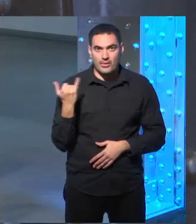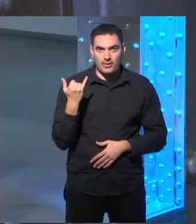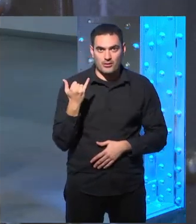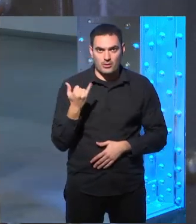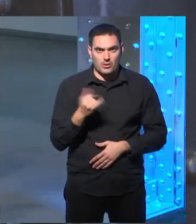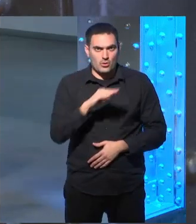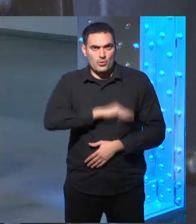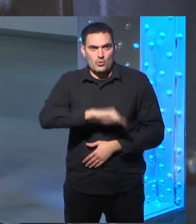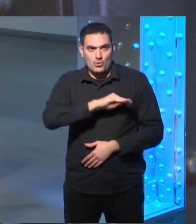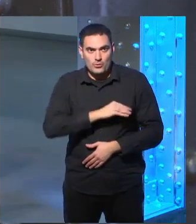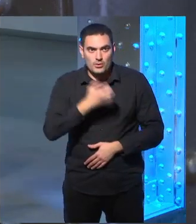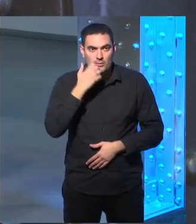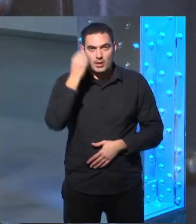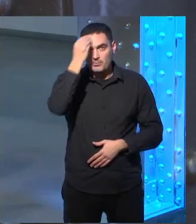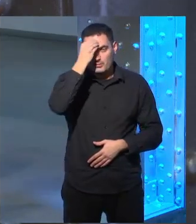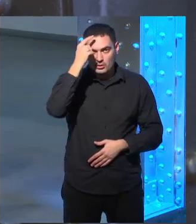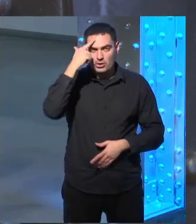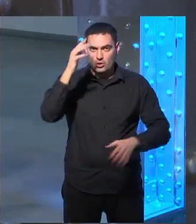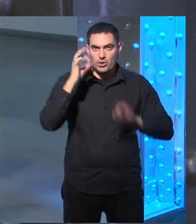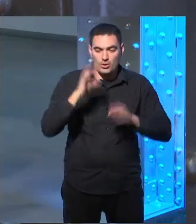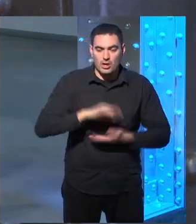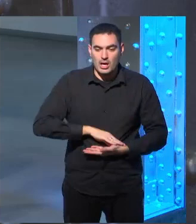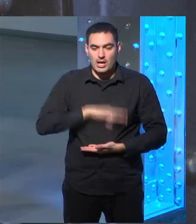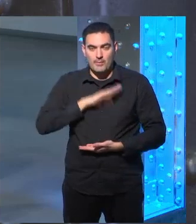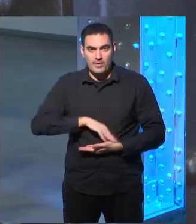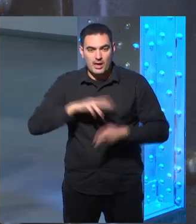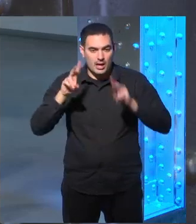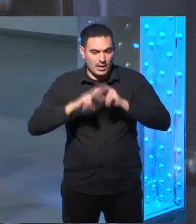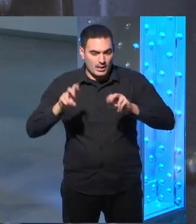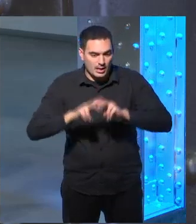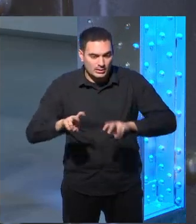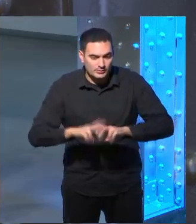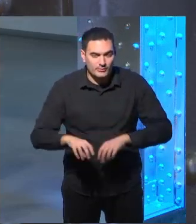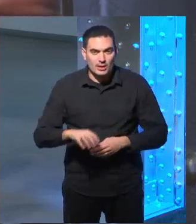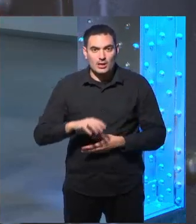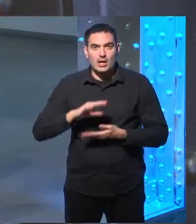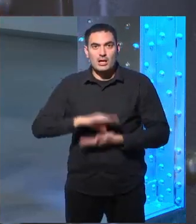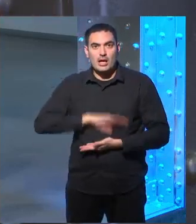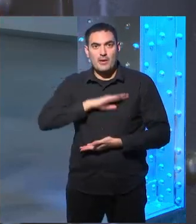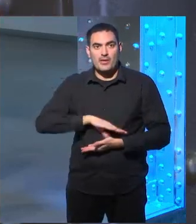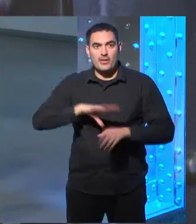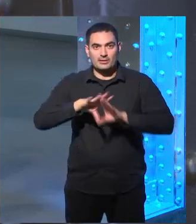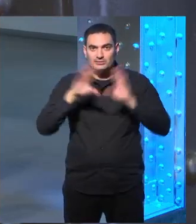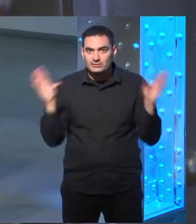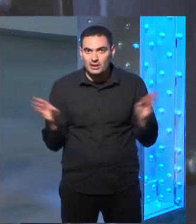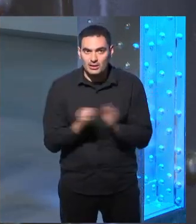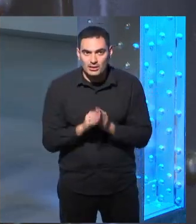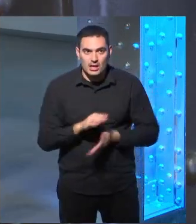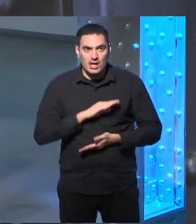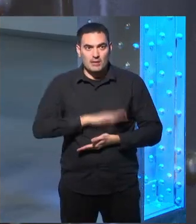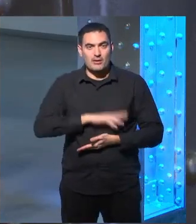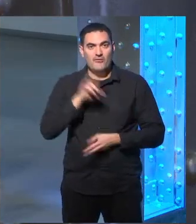but also a source of skills: logical thought, analysis capacity,